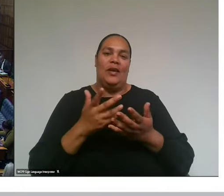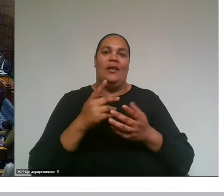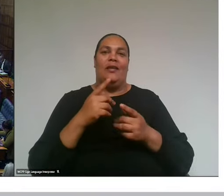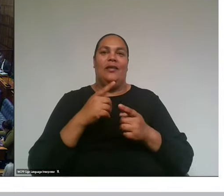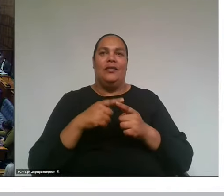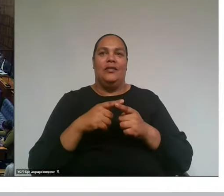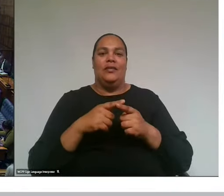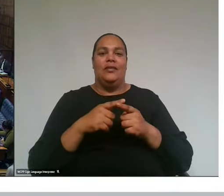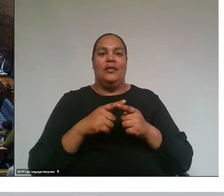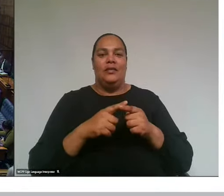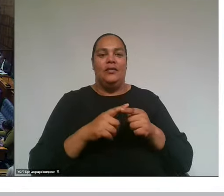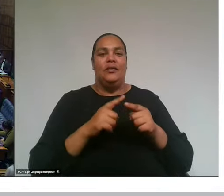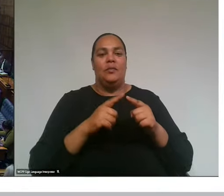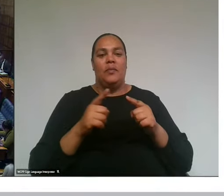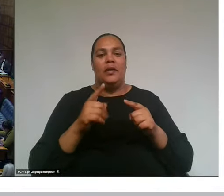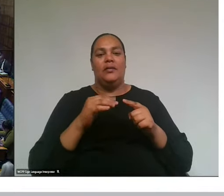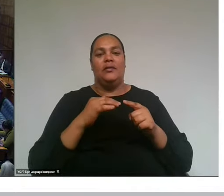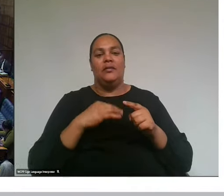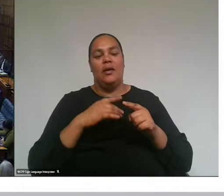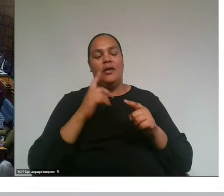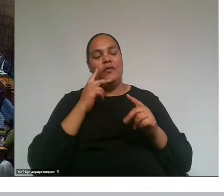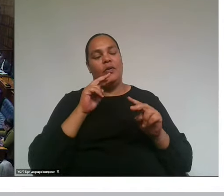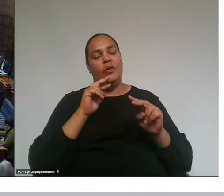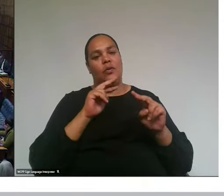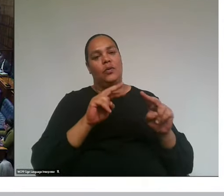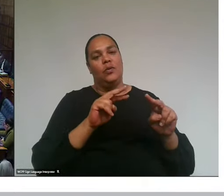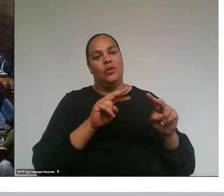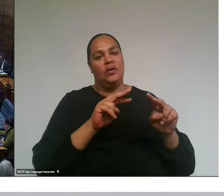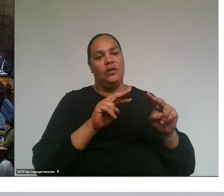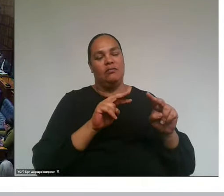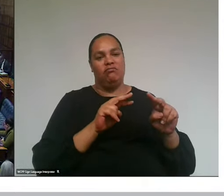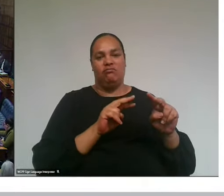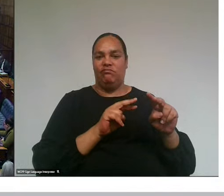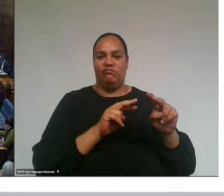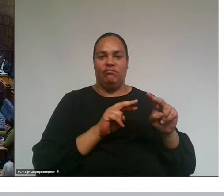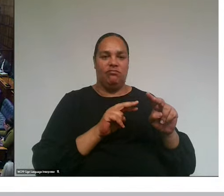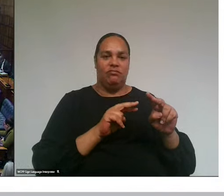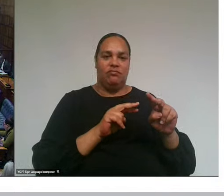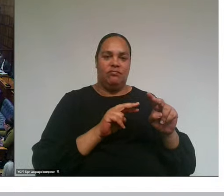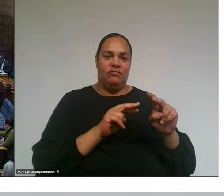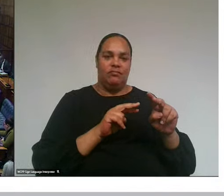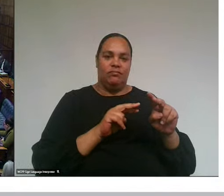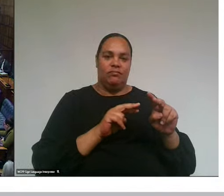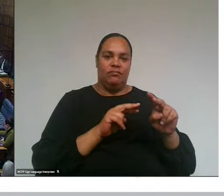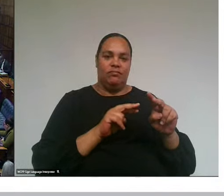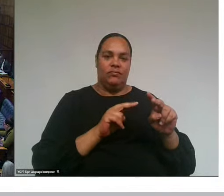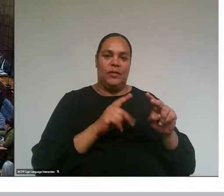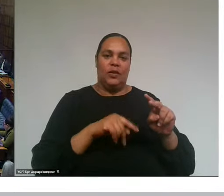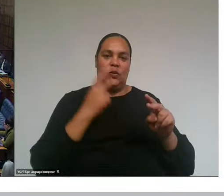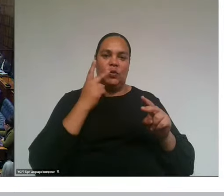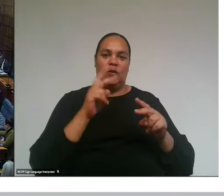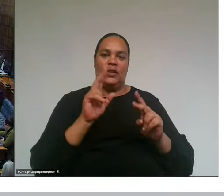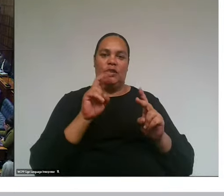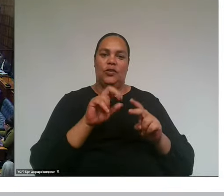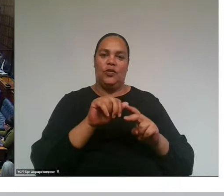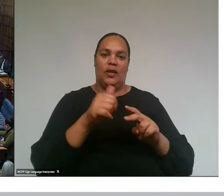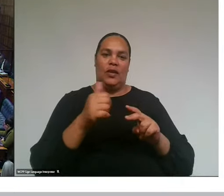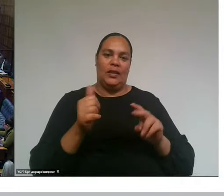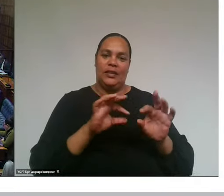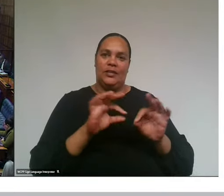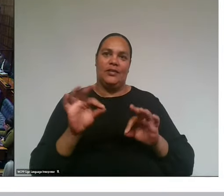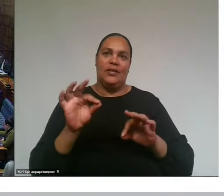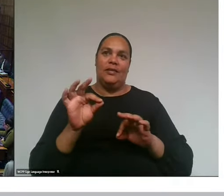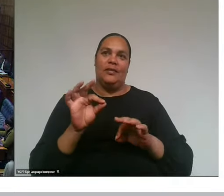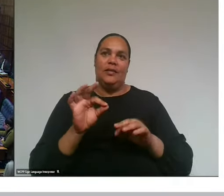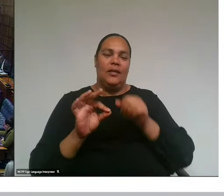are not touched if we look at our SP and other issues this actually also